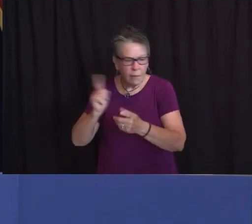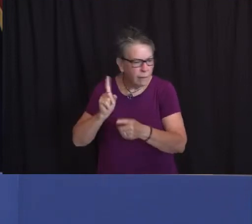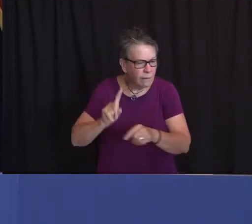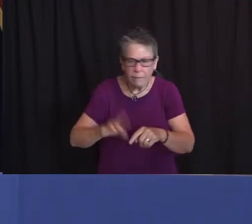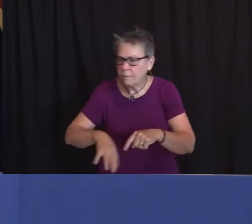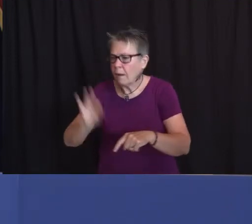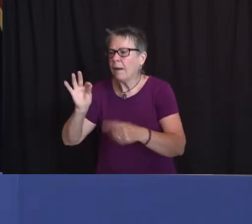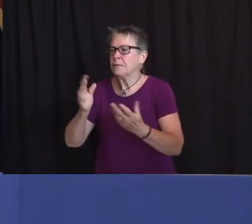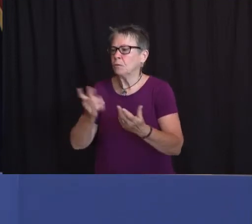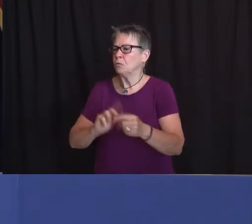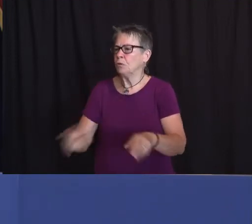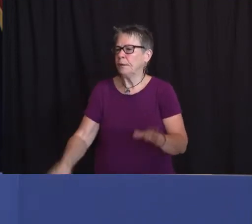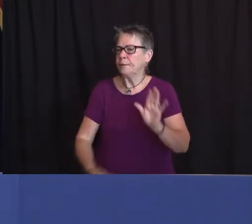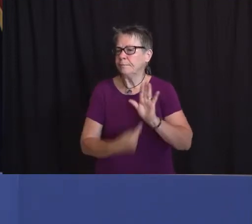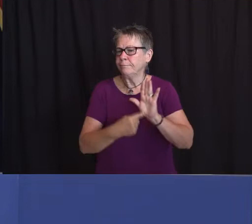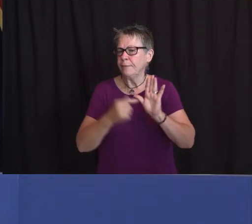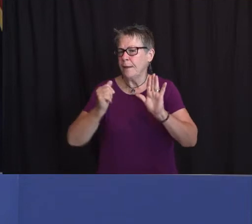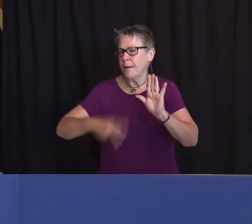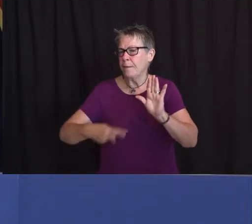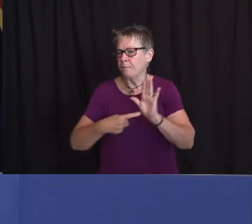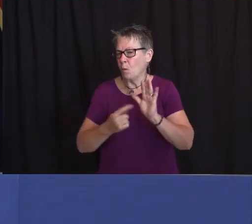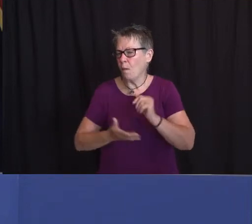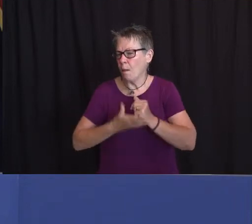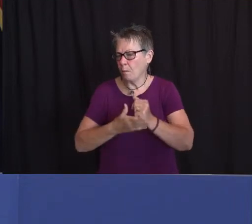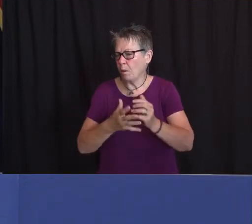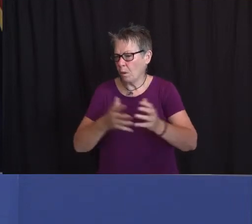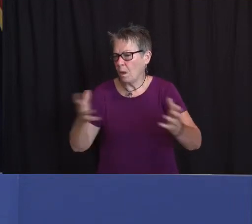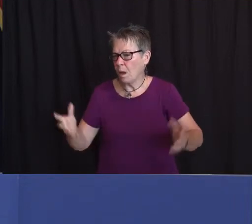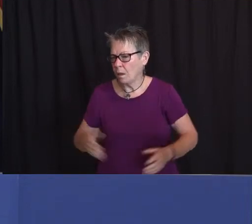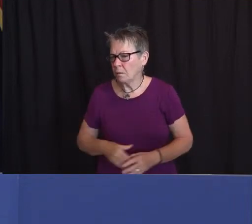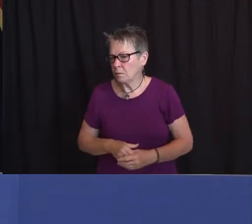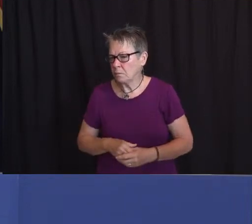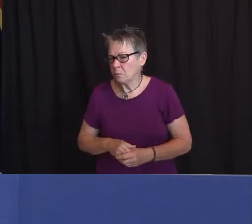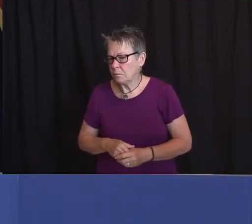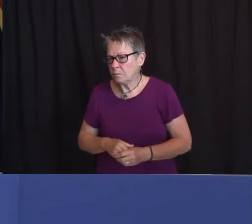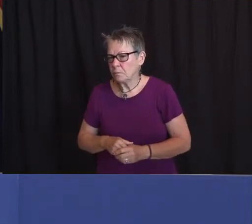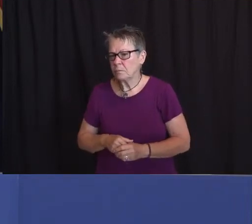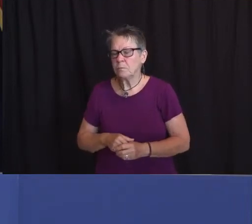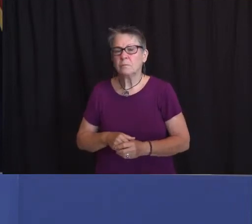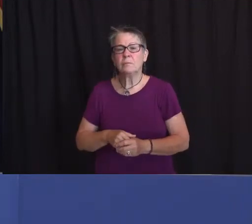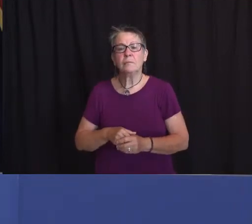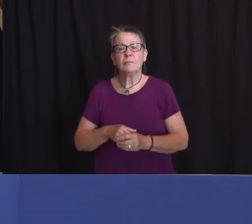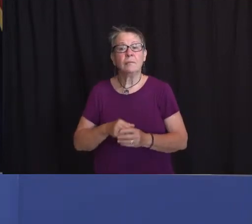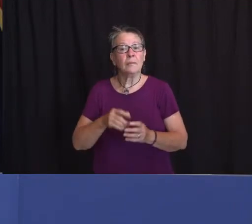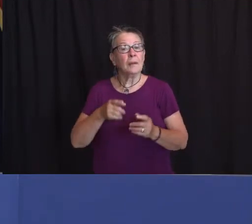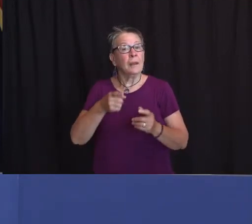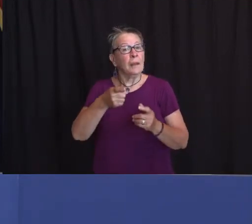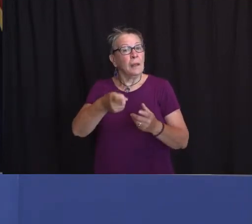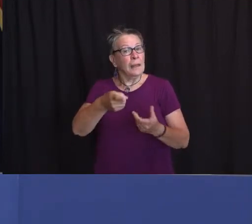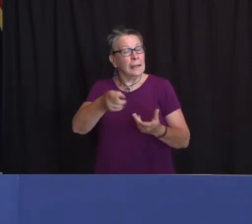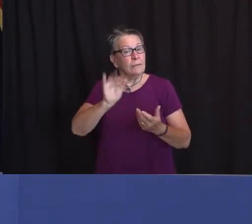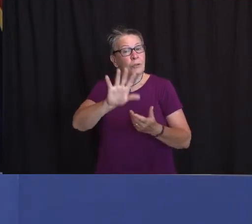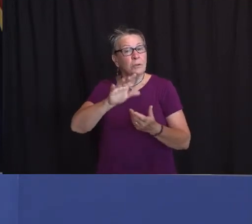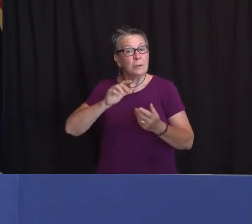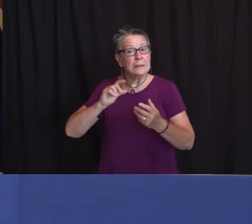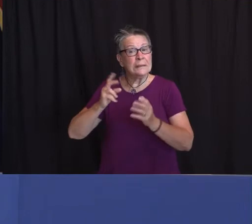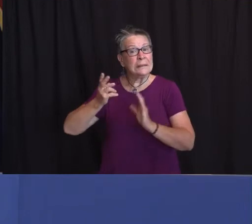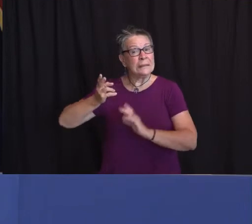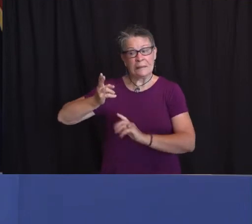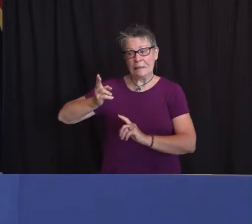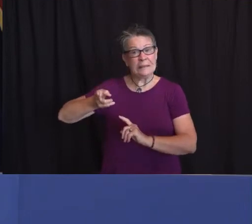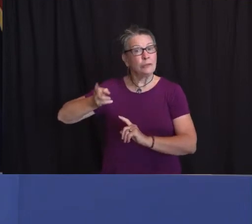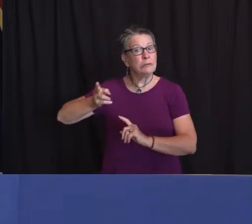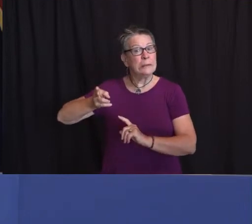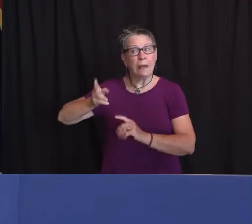of their COVID-19 immunization history. The previous process, as some of you know, involved submitting a request form